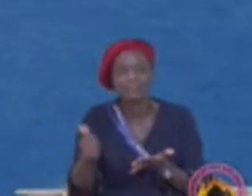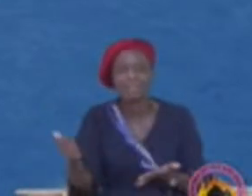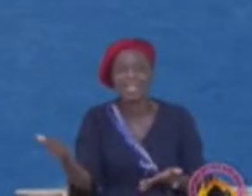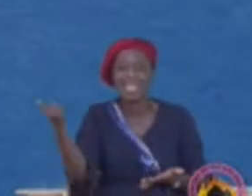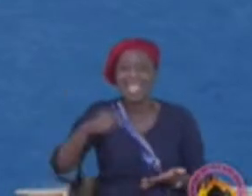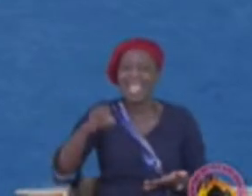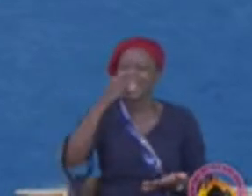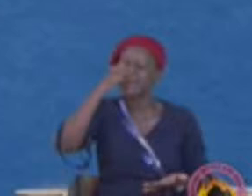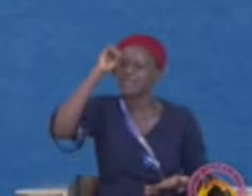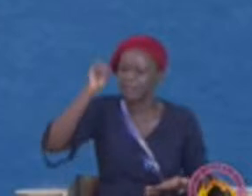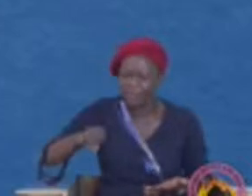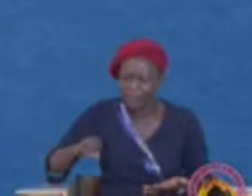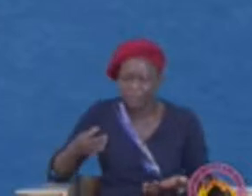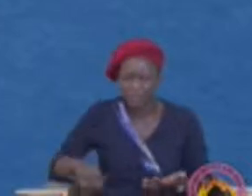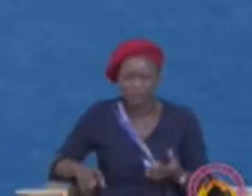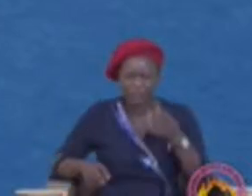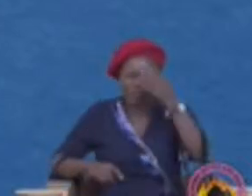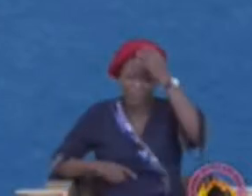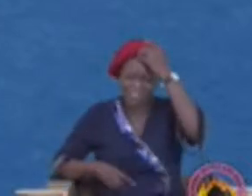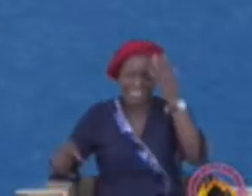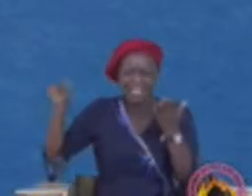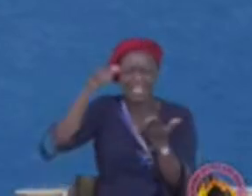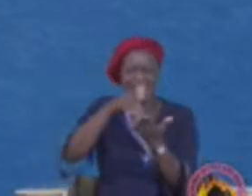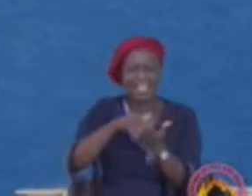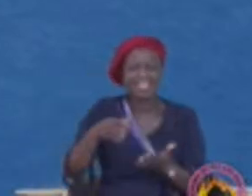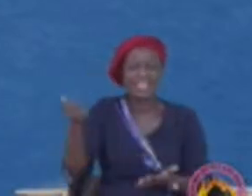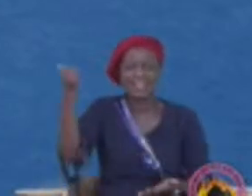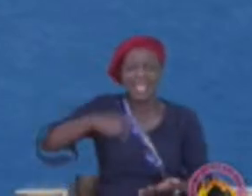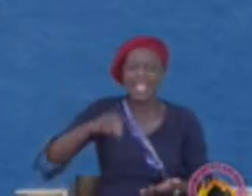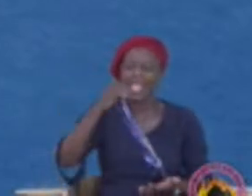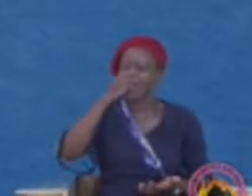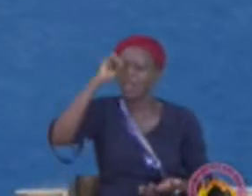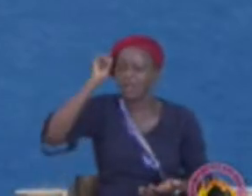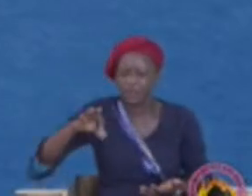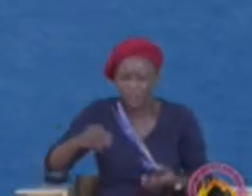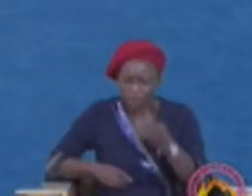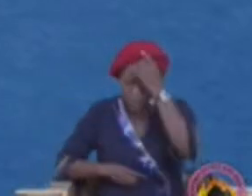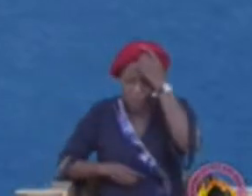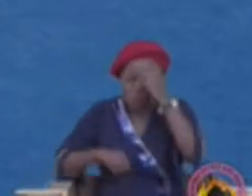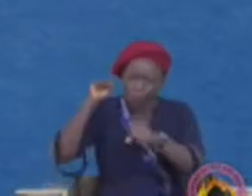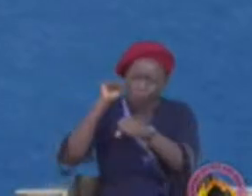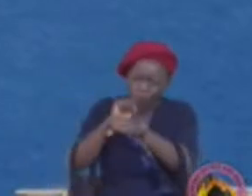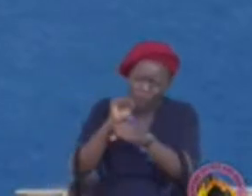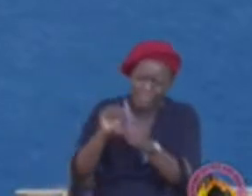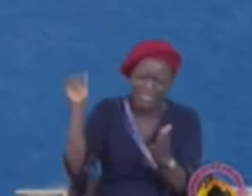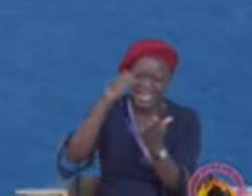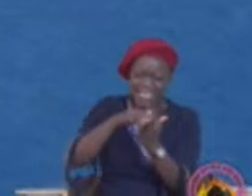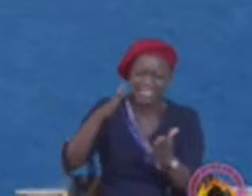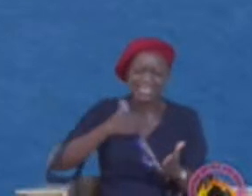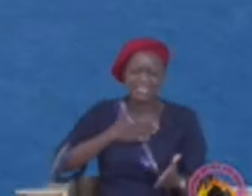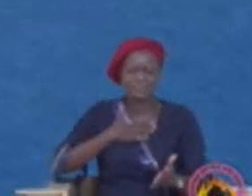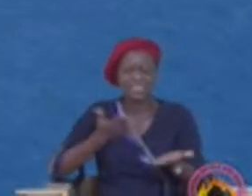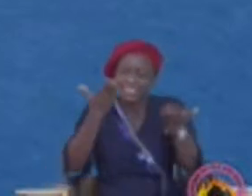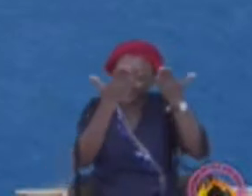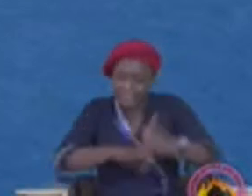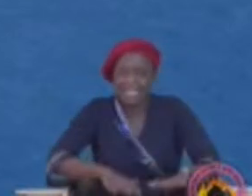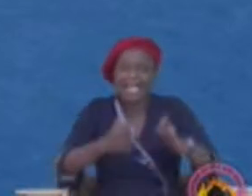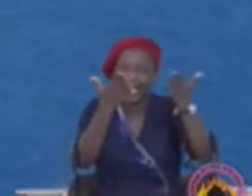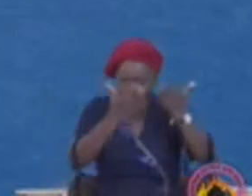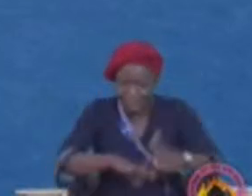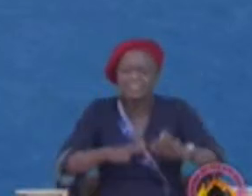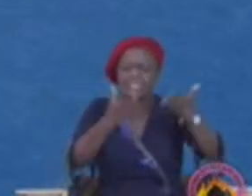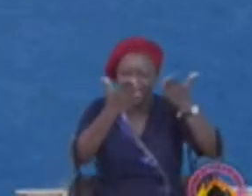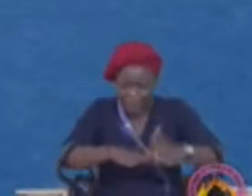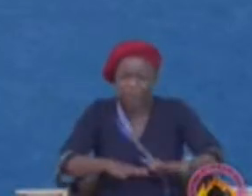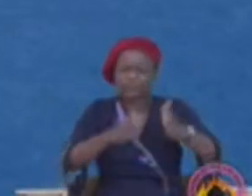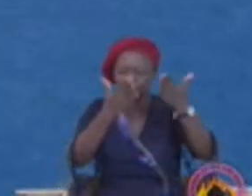of infirmity. Say it again. Any curse of infirmity. Walking against me. Die. In the name